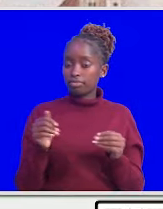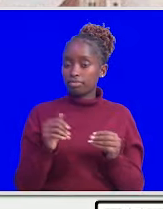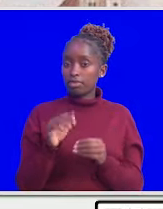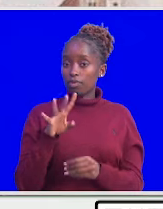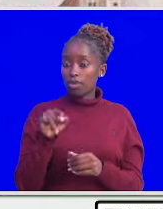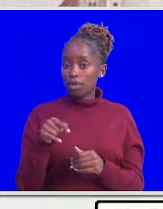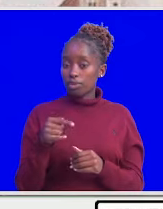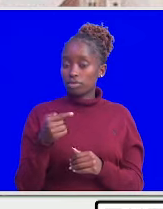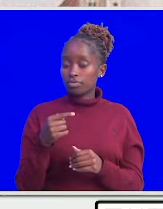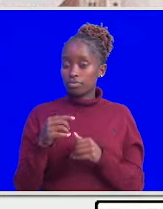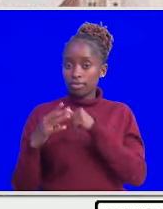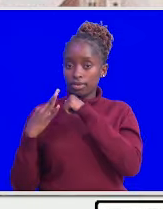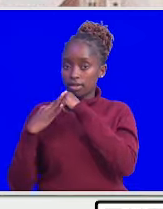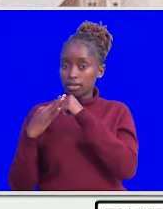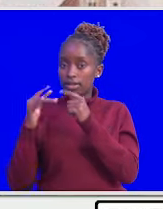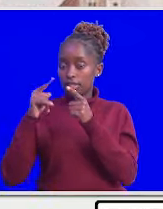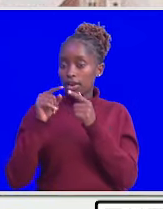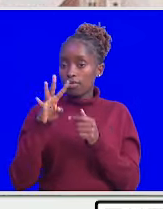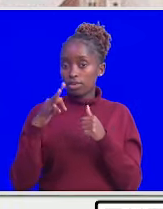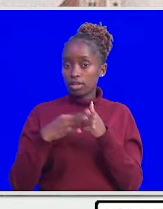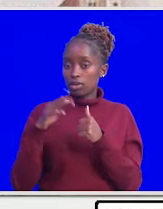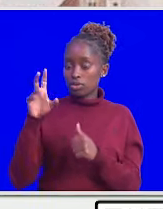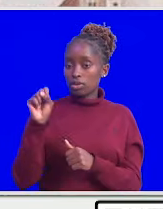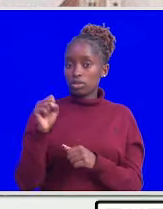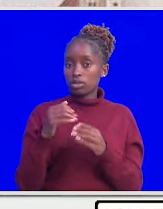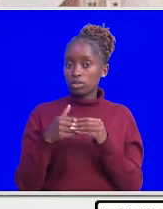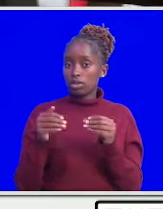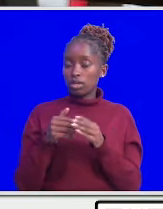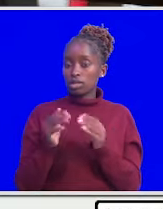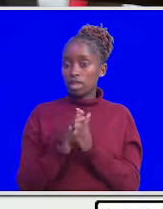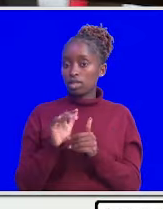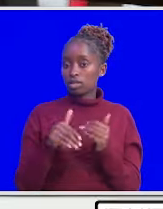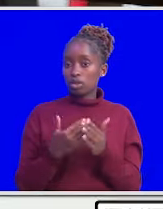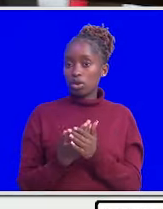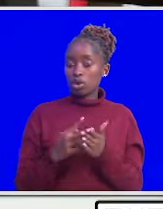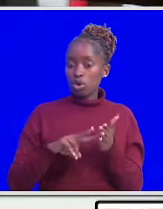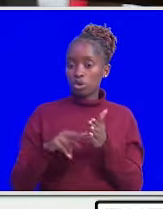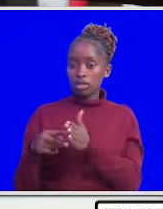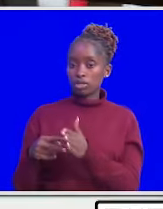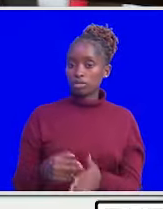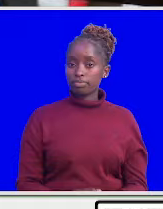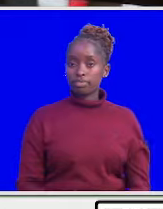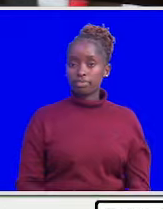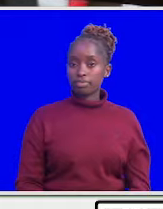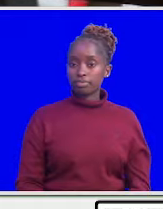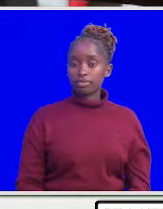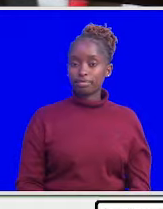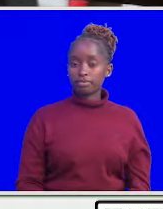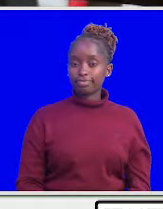shillings, up to $48 under the previous contract. Was supply is